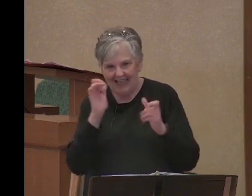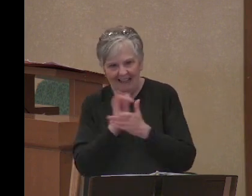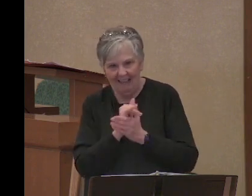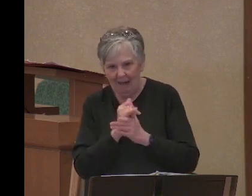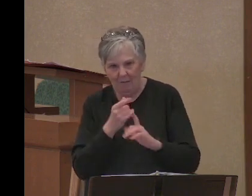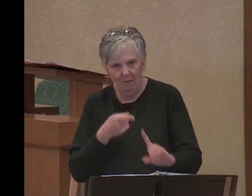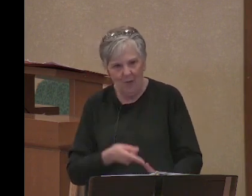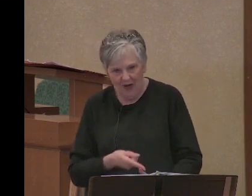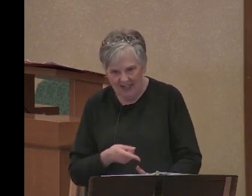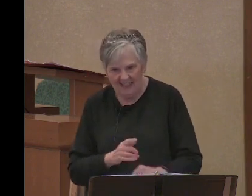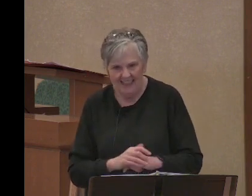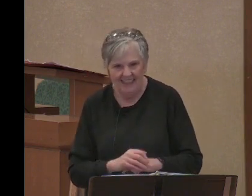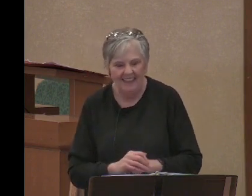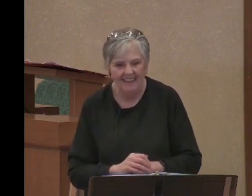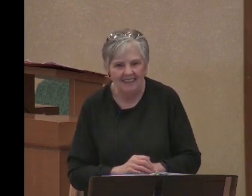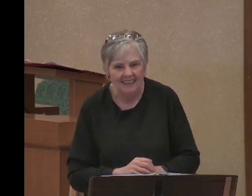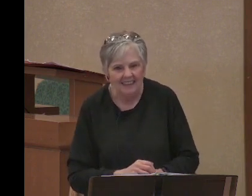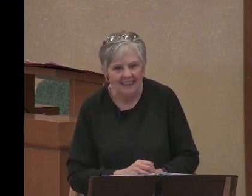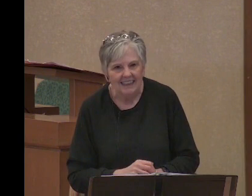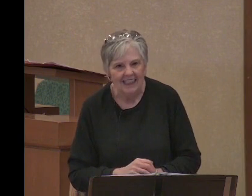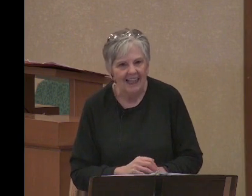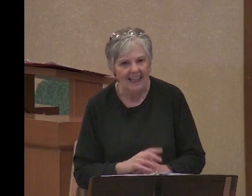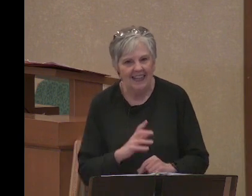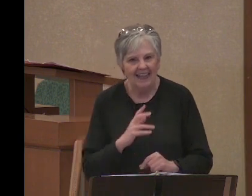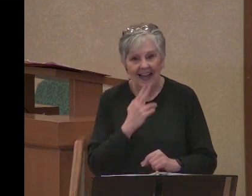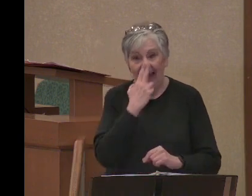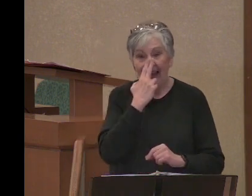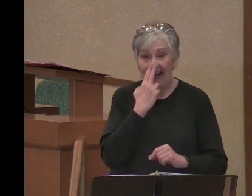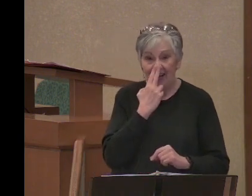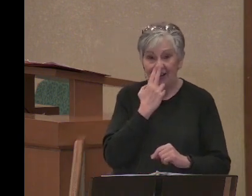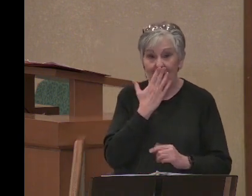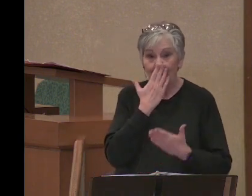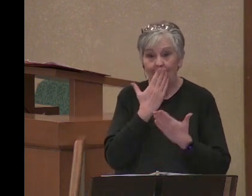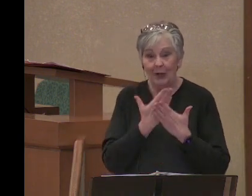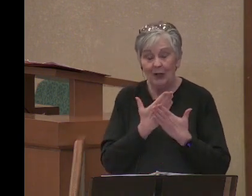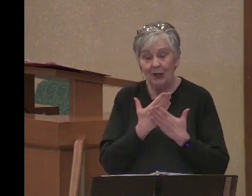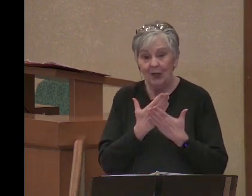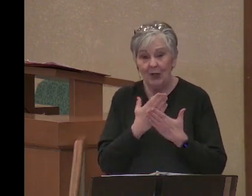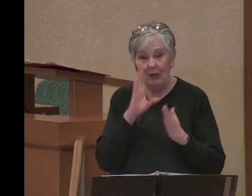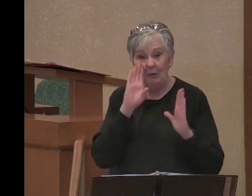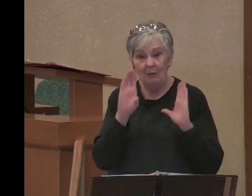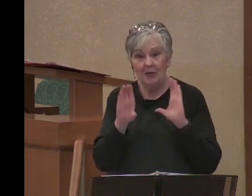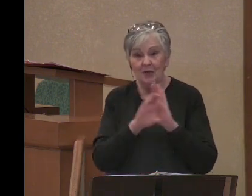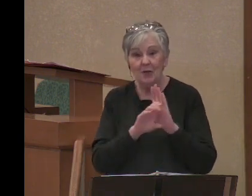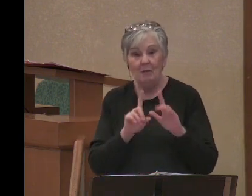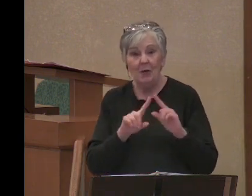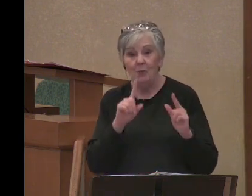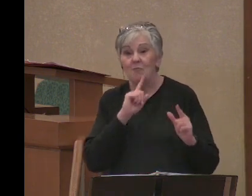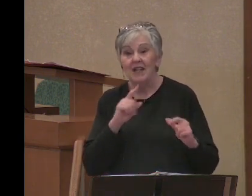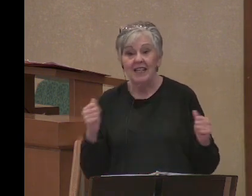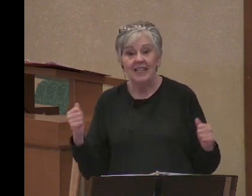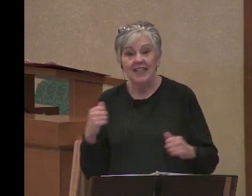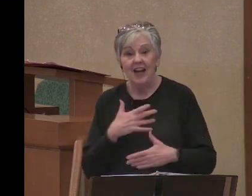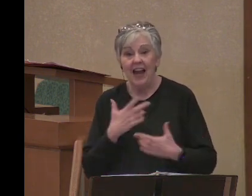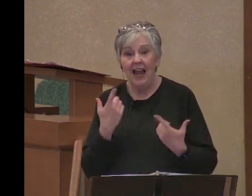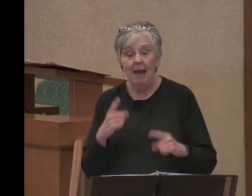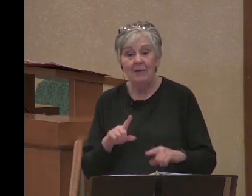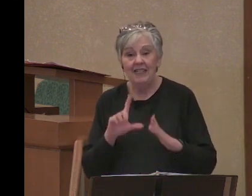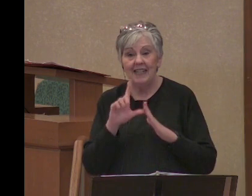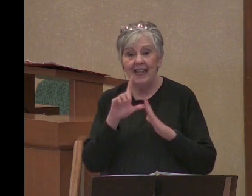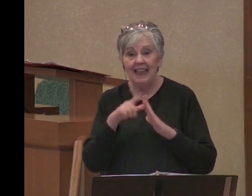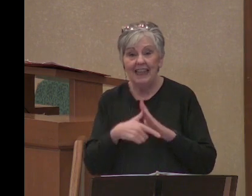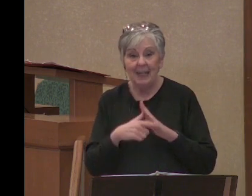in the ride. Well, the irony is that we got some good pictures, but the real terror happened just a little bit